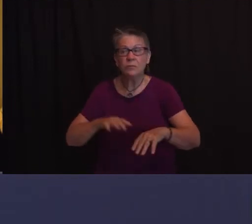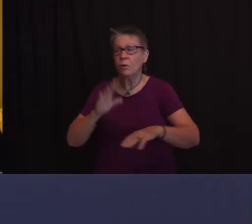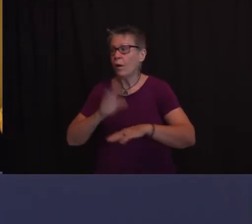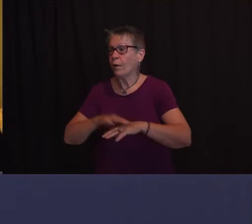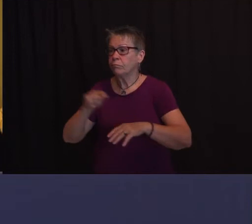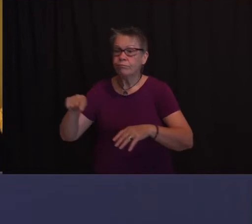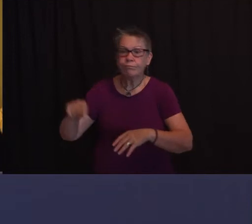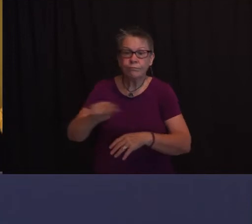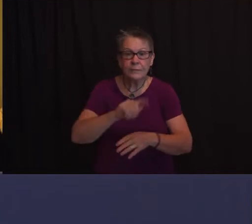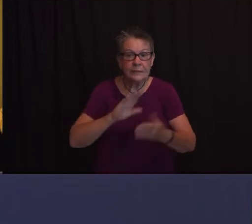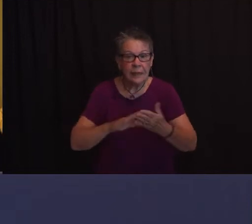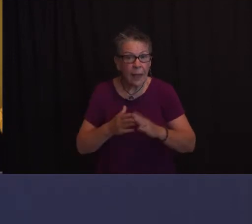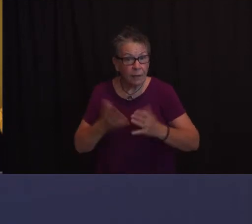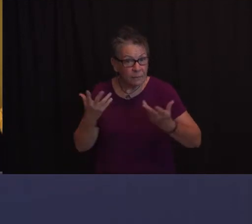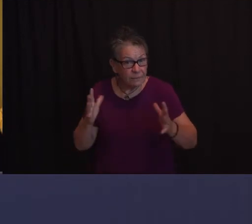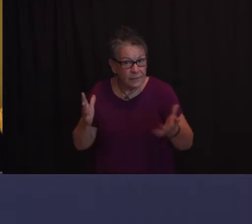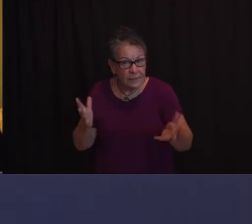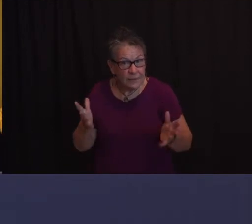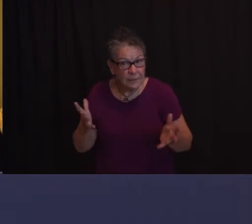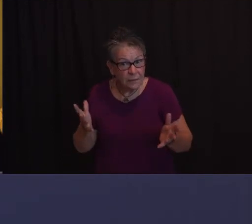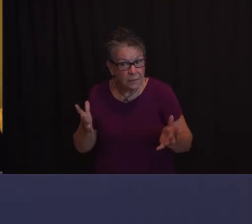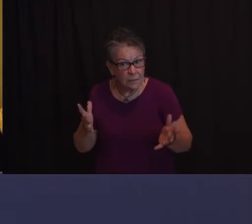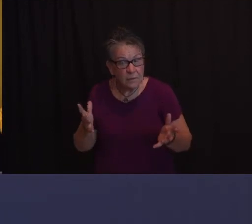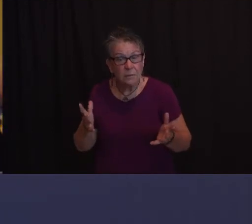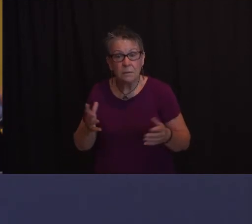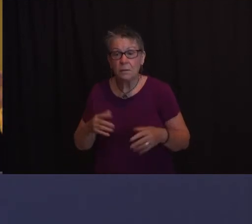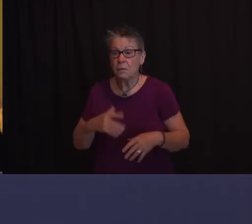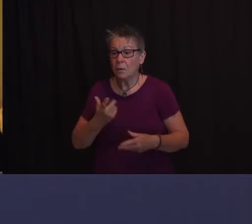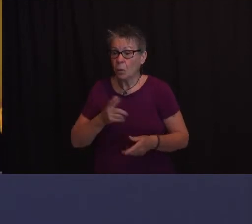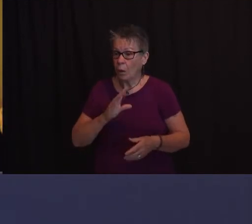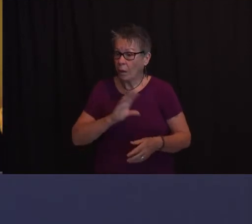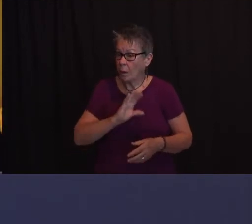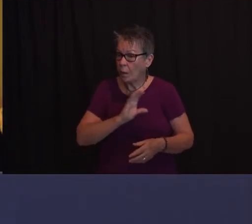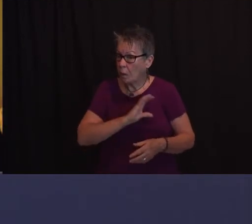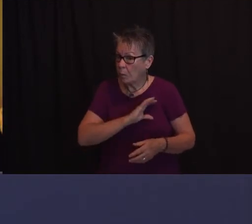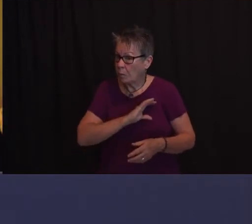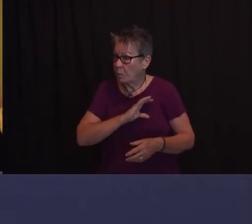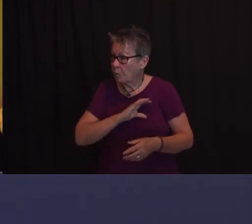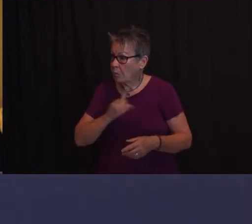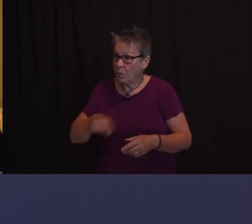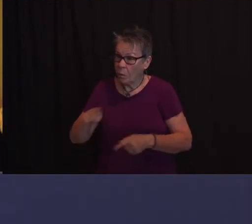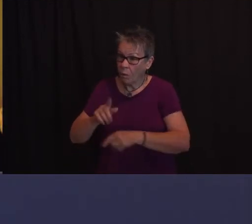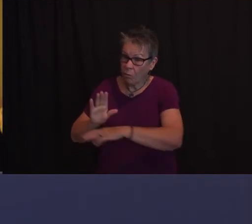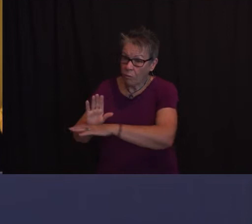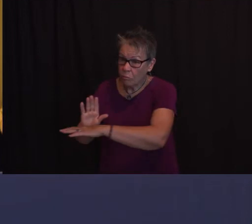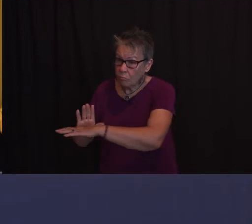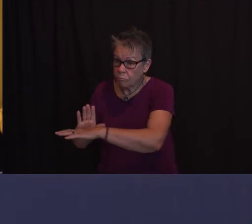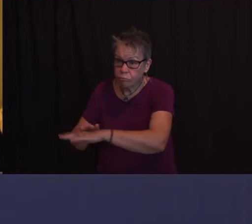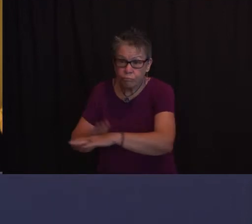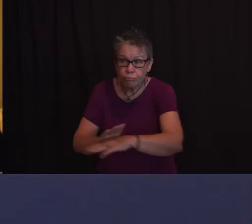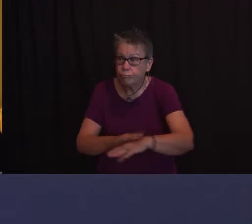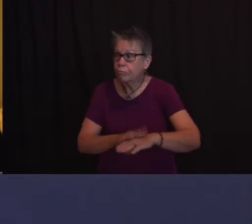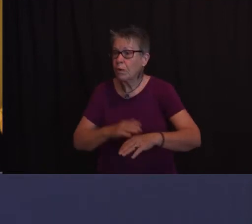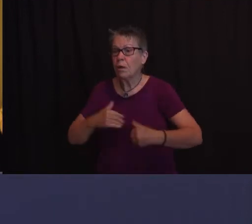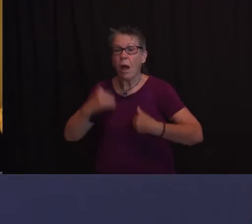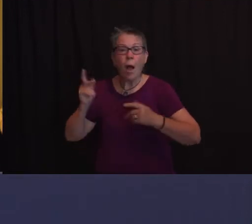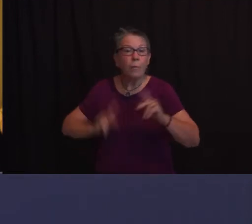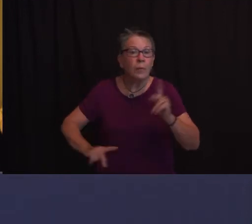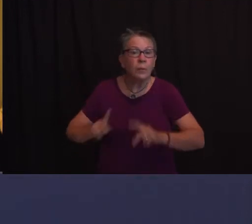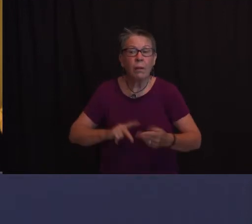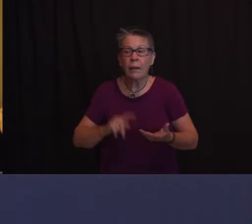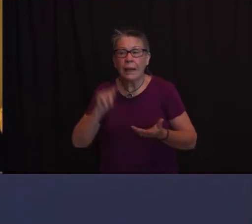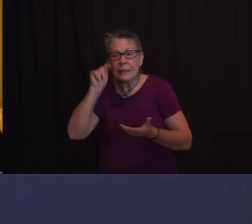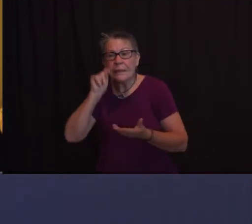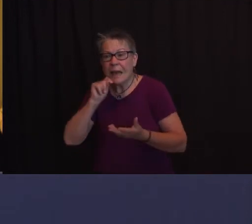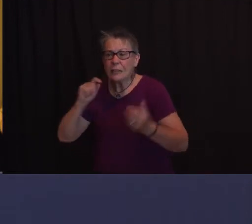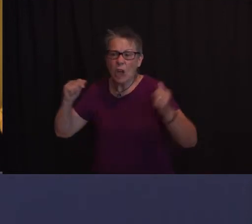Is that it? I'll give a quick thought, and Pat may want to come in on the second one again. I'm going to